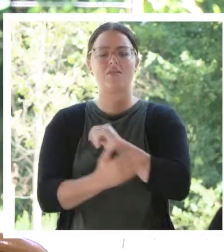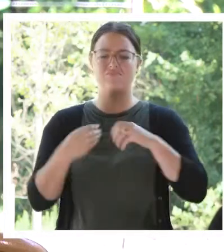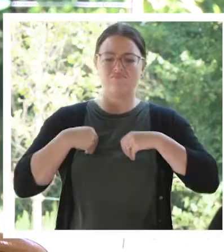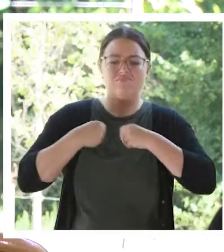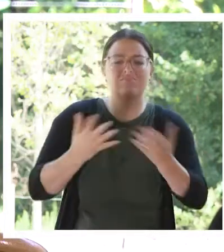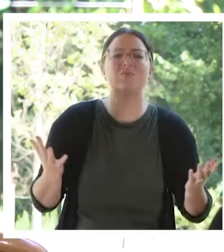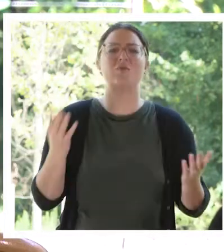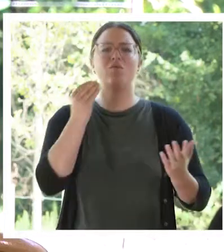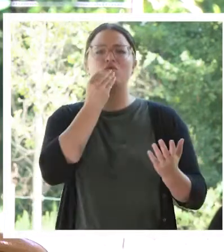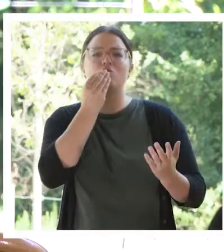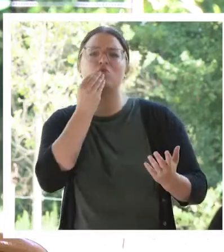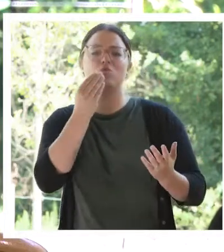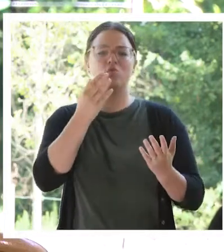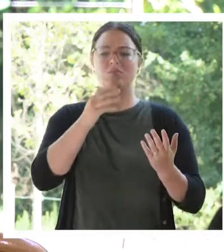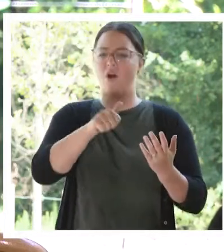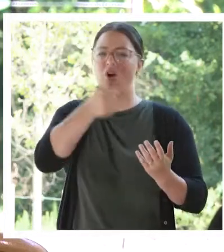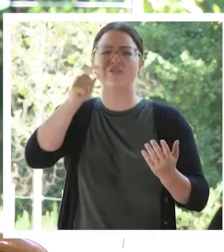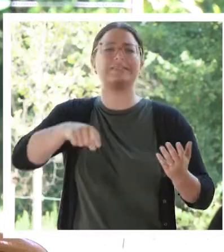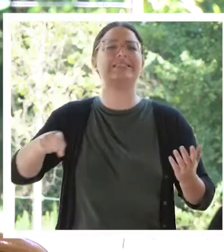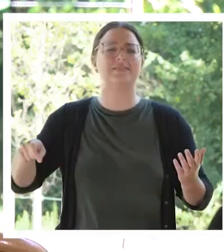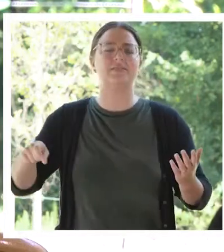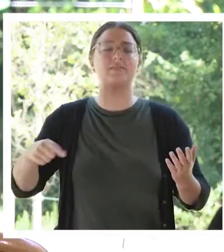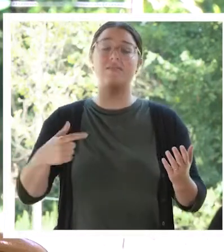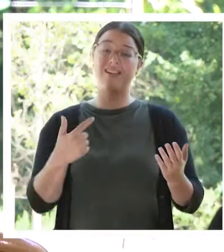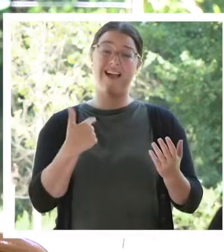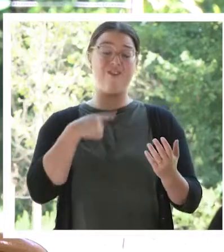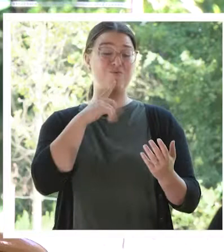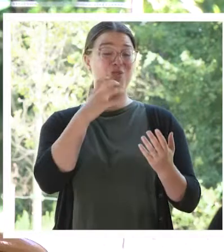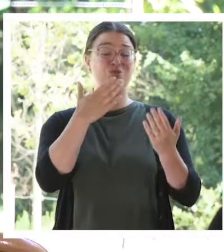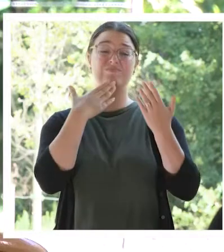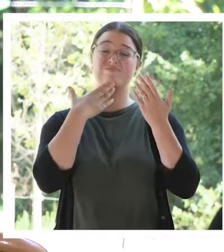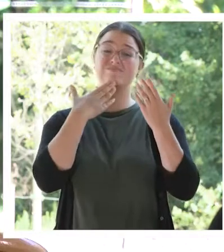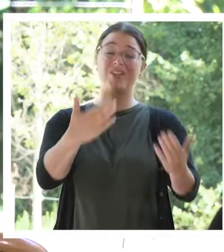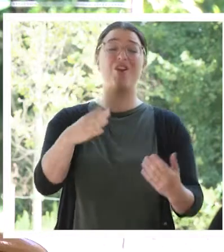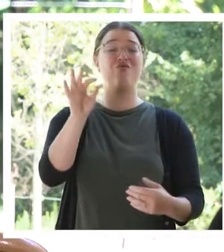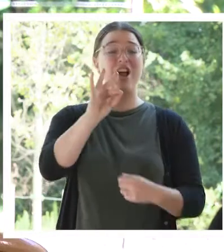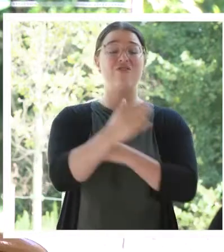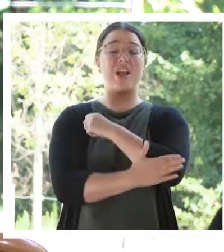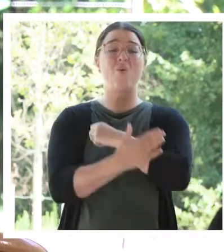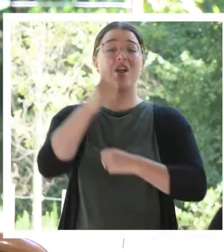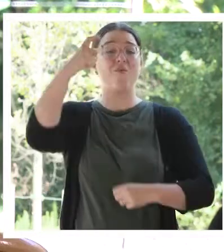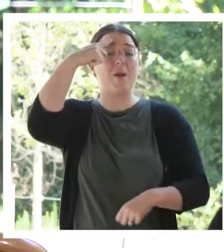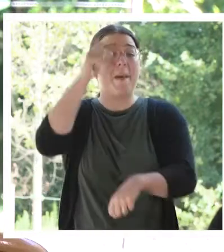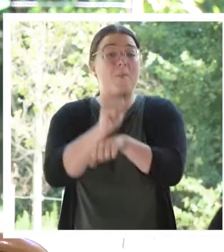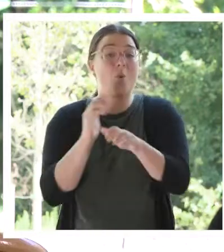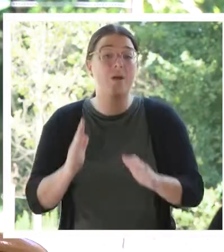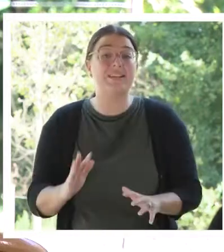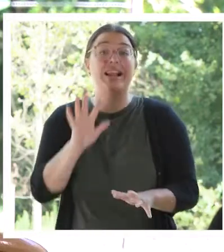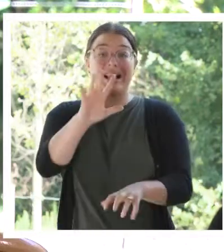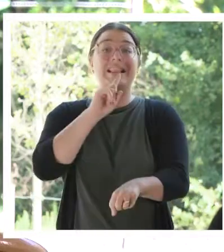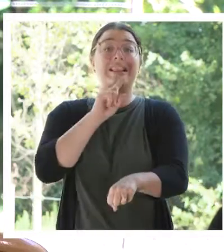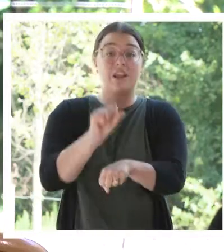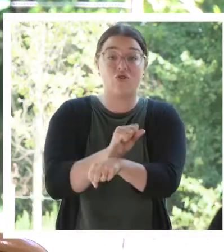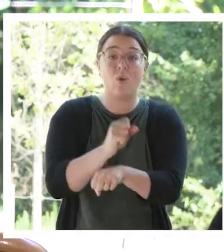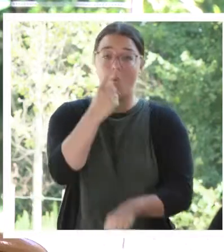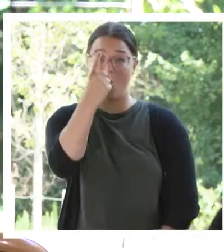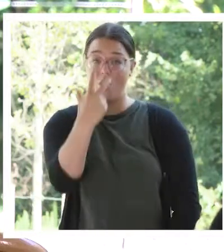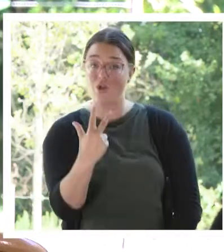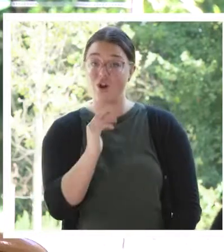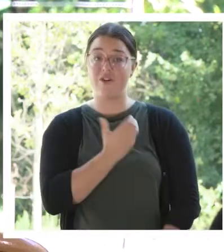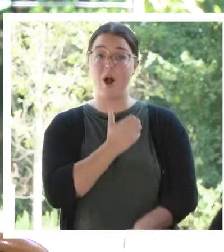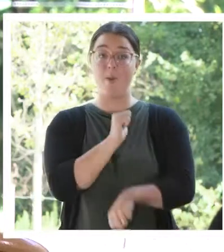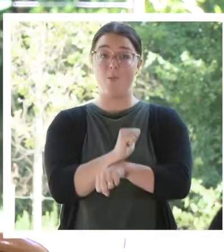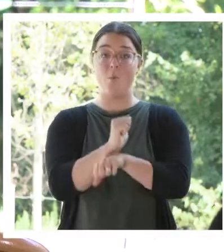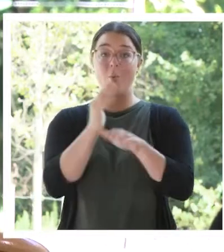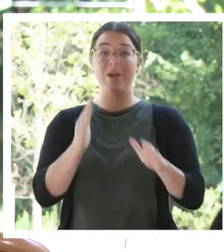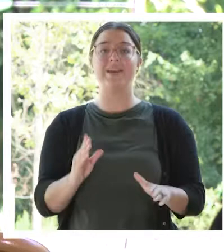other needs. And I really have to give a big shout out to Frederick County government employees. Literally a third of our employees did a different job during